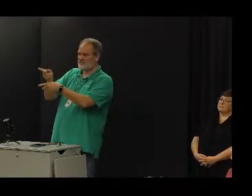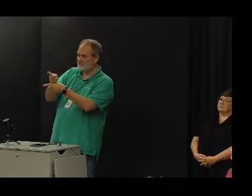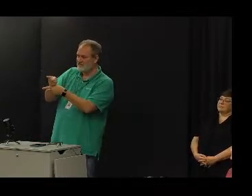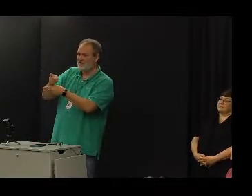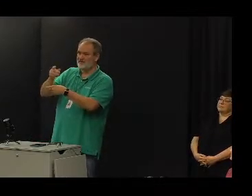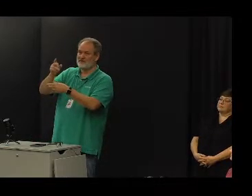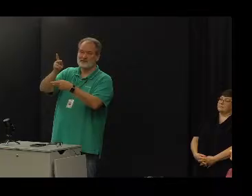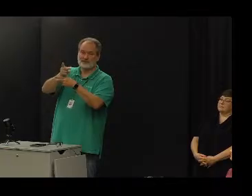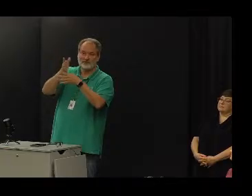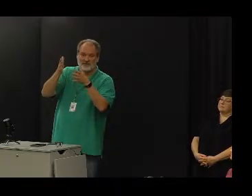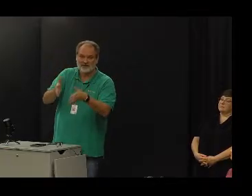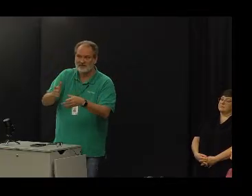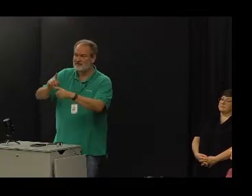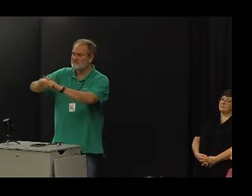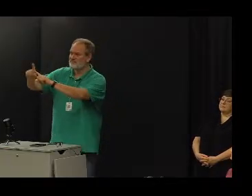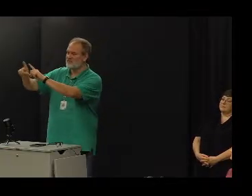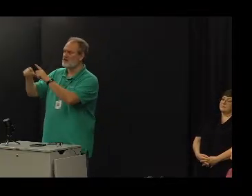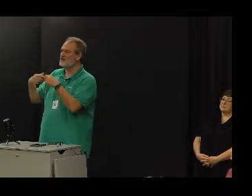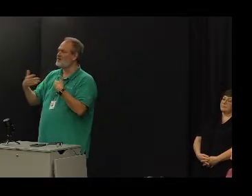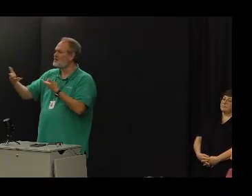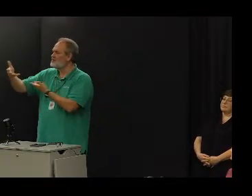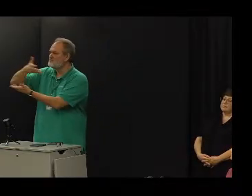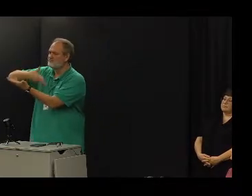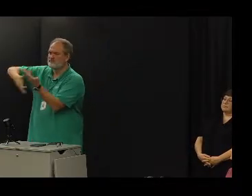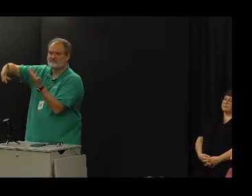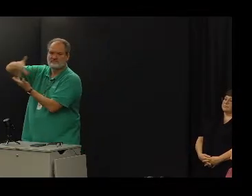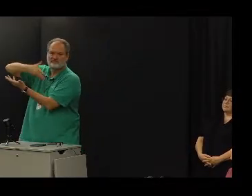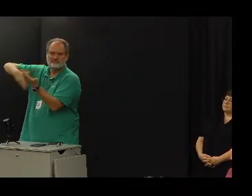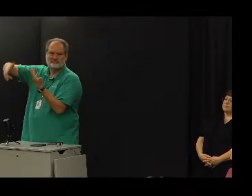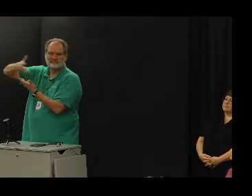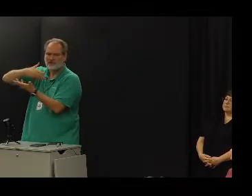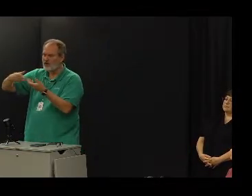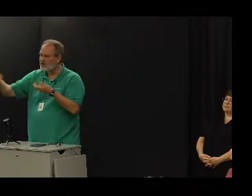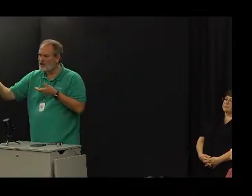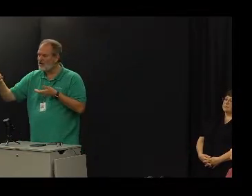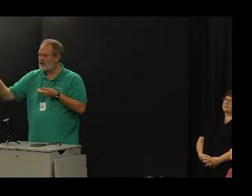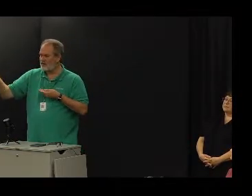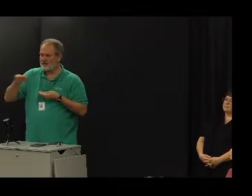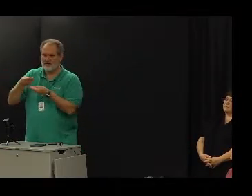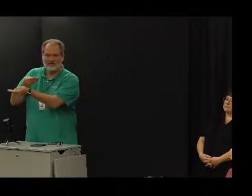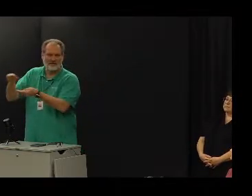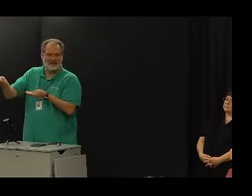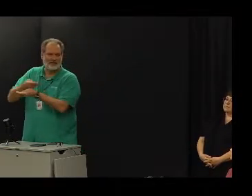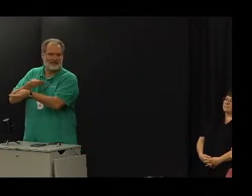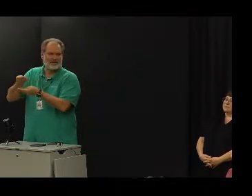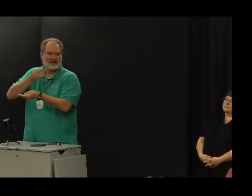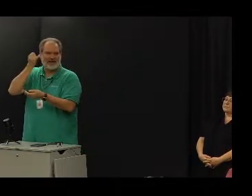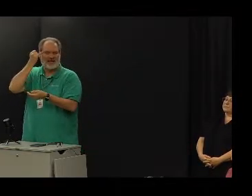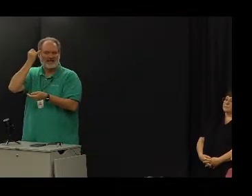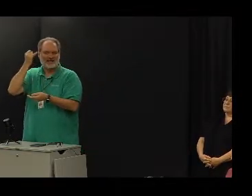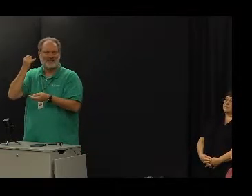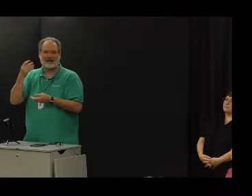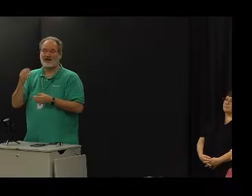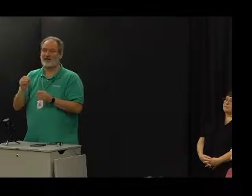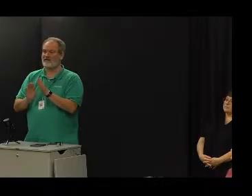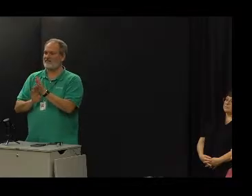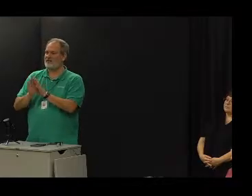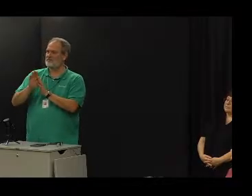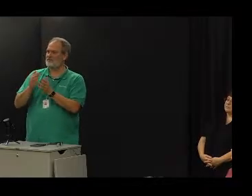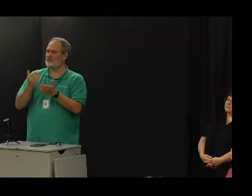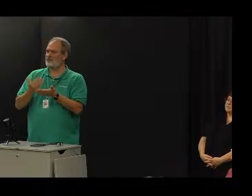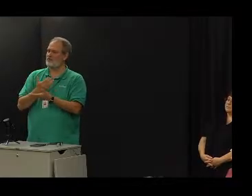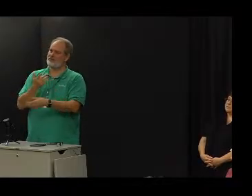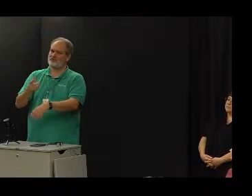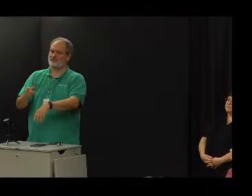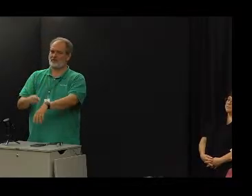other professionals working in the same field, others that work in the student life program at their deaf schools, and we got